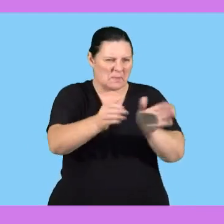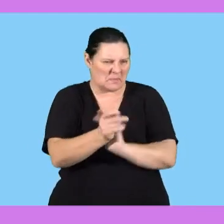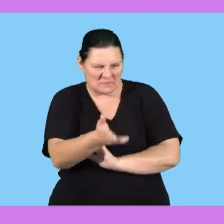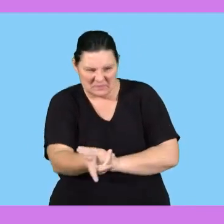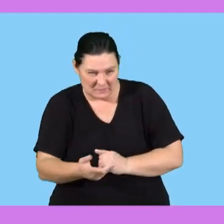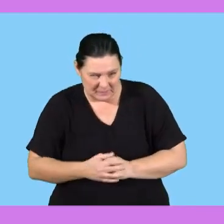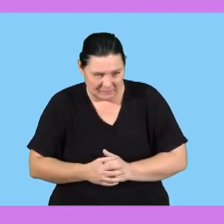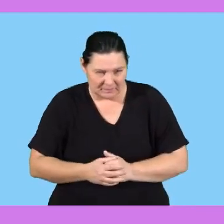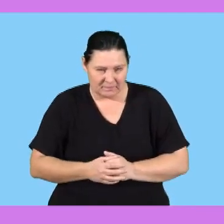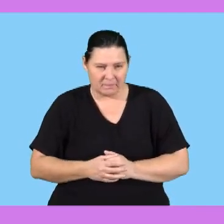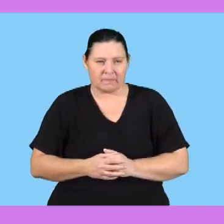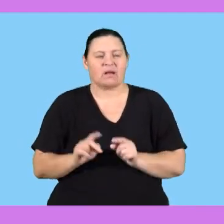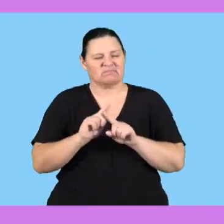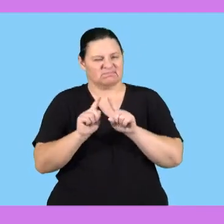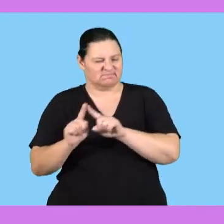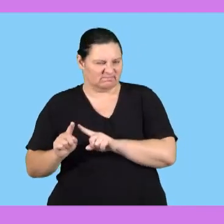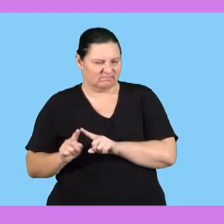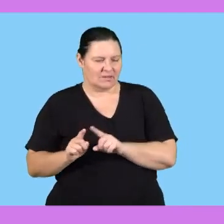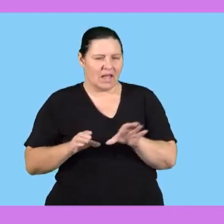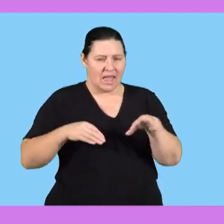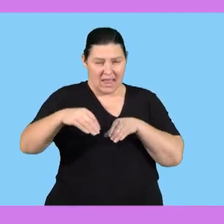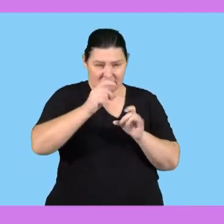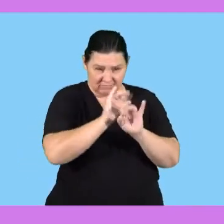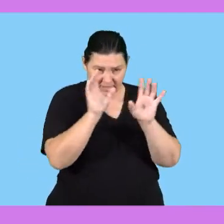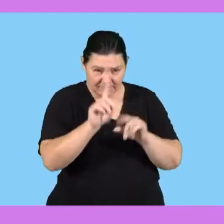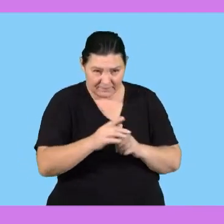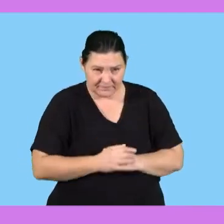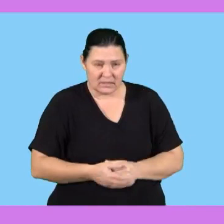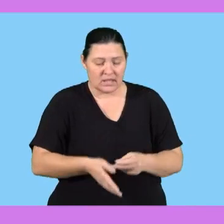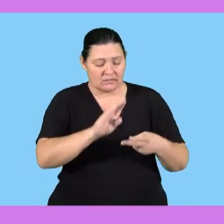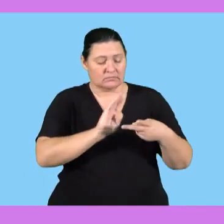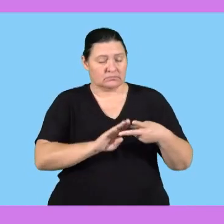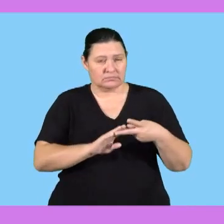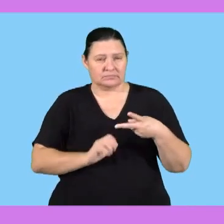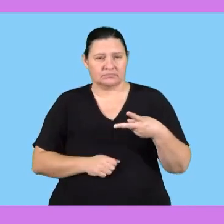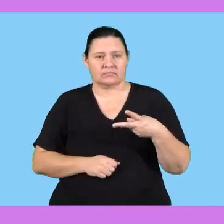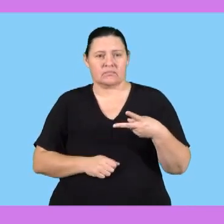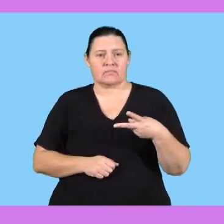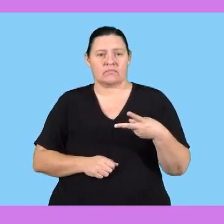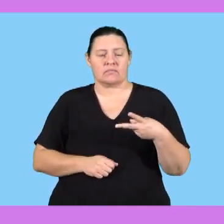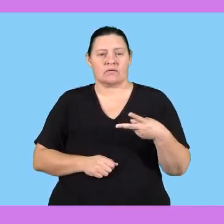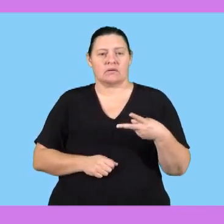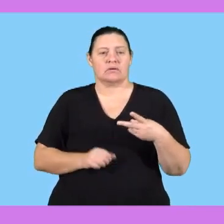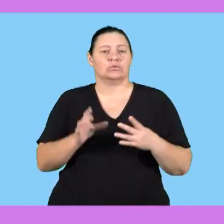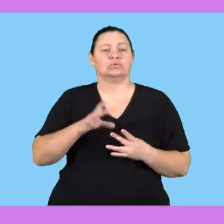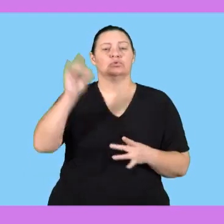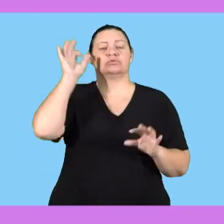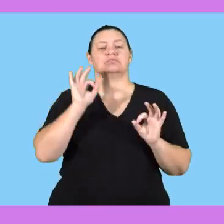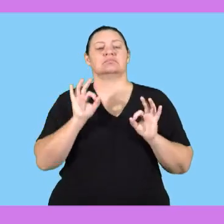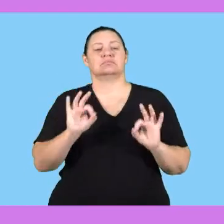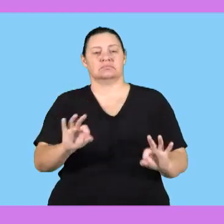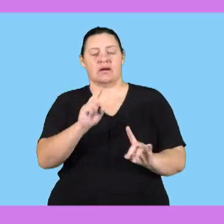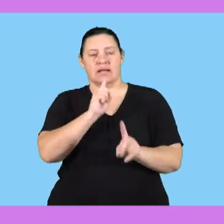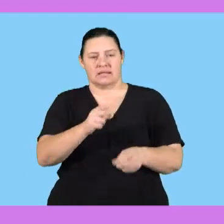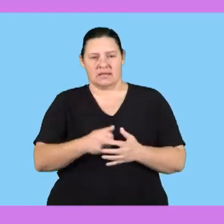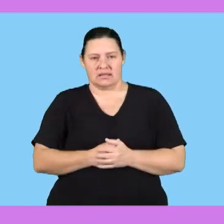different sections, okay, or different sectors. Are we clear on that? Then question number 2 says, choose the